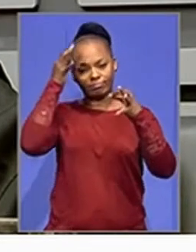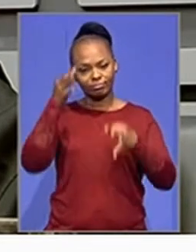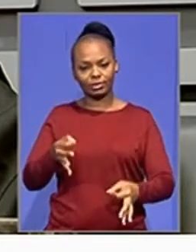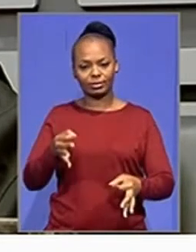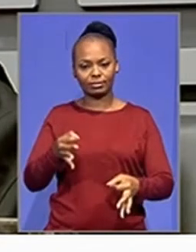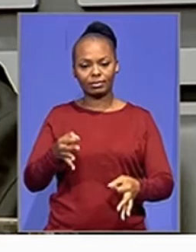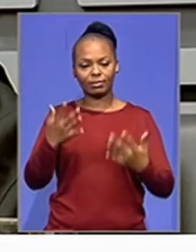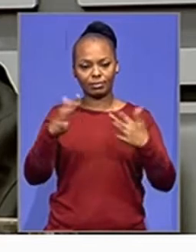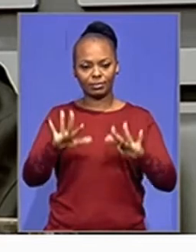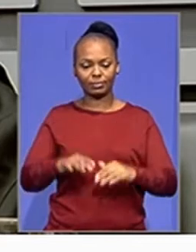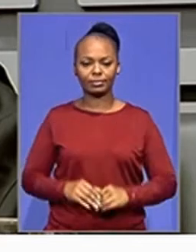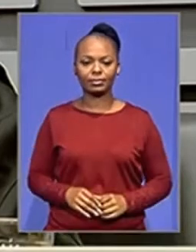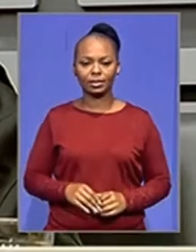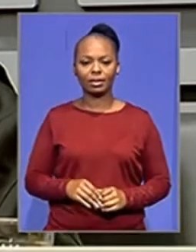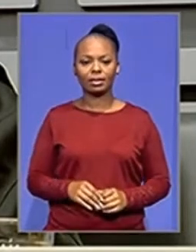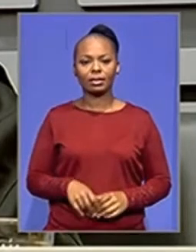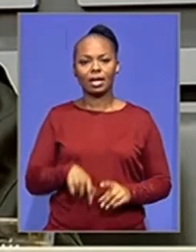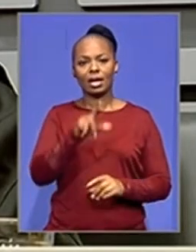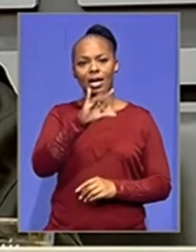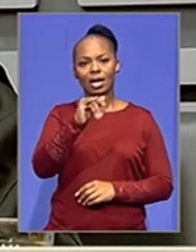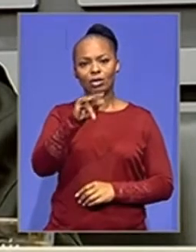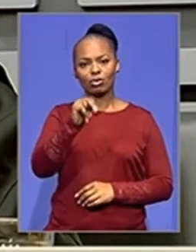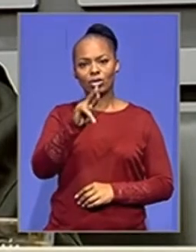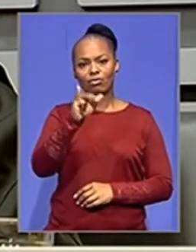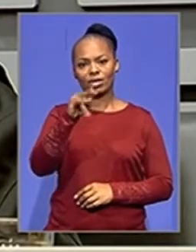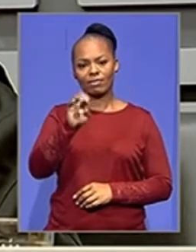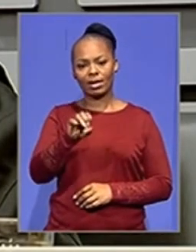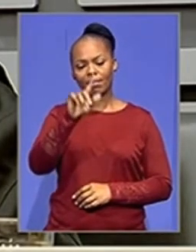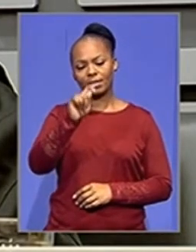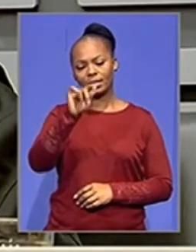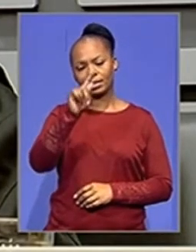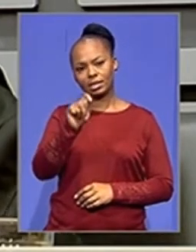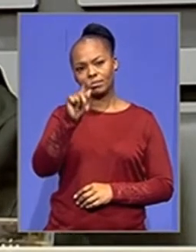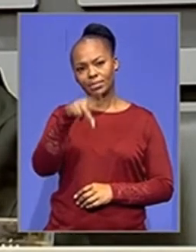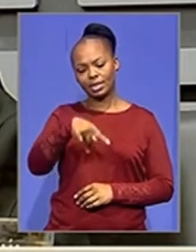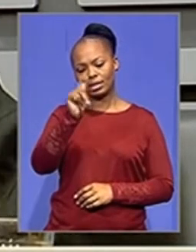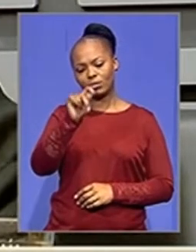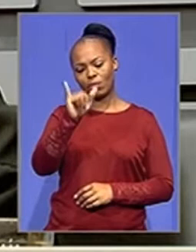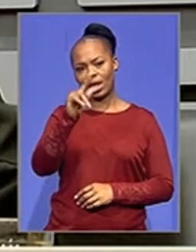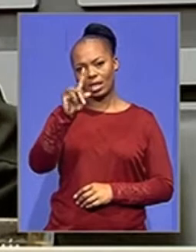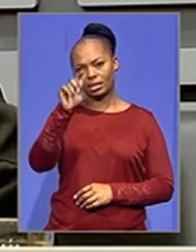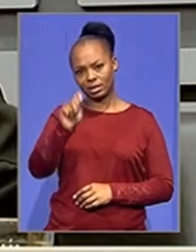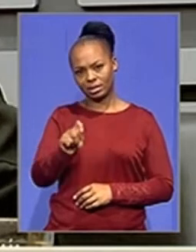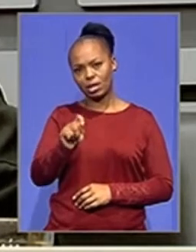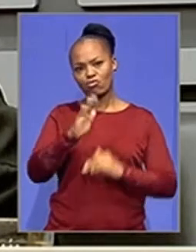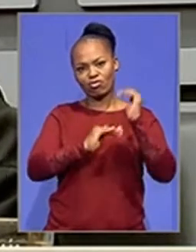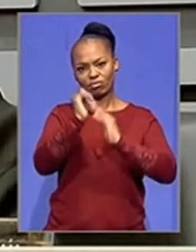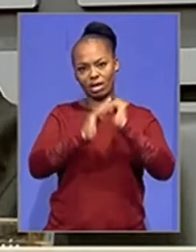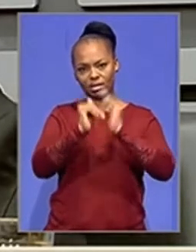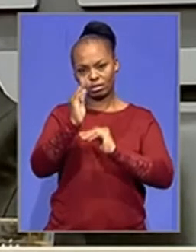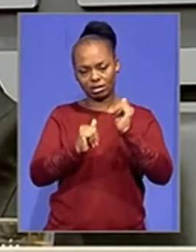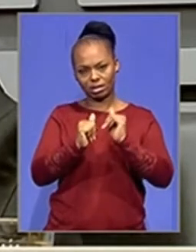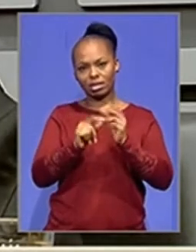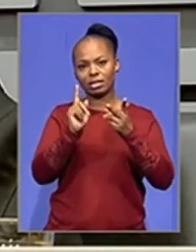The point of law raised by Caledon River Properties Pty Ltd trading as Magwa Construction and Prof